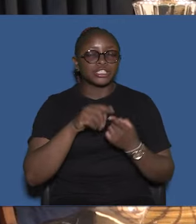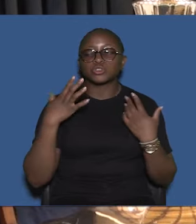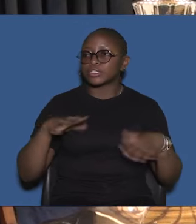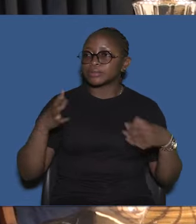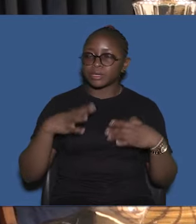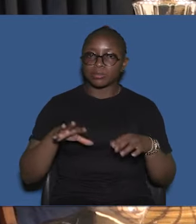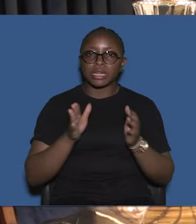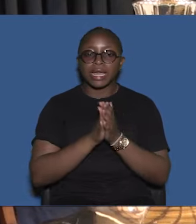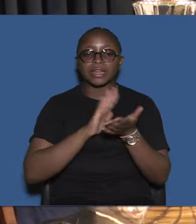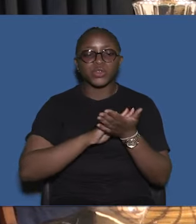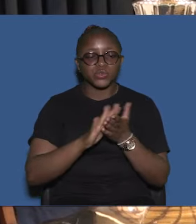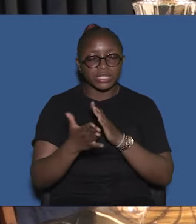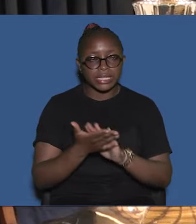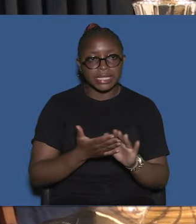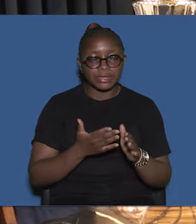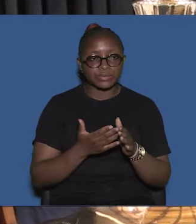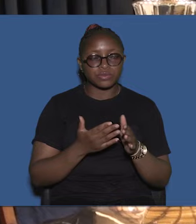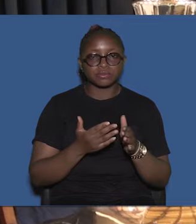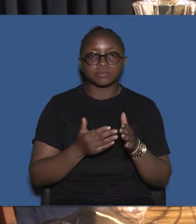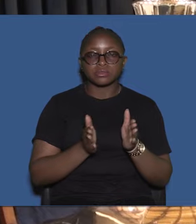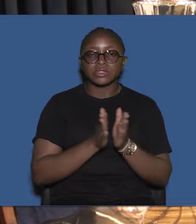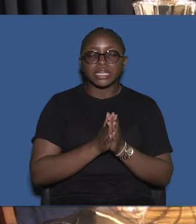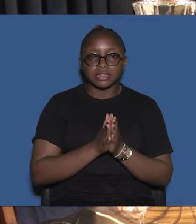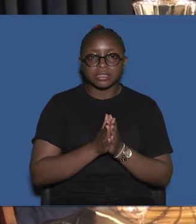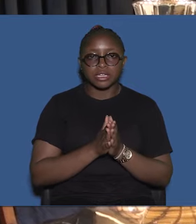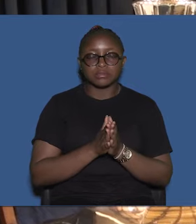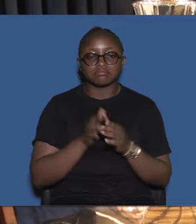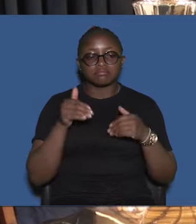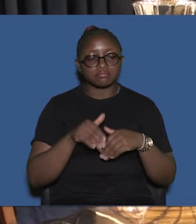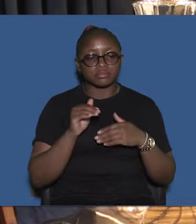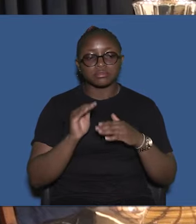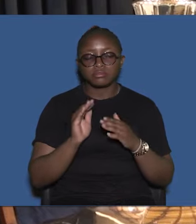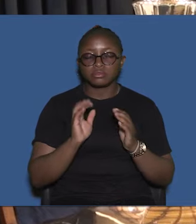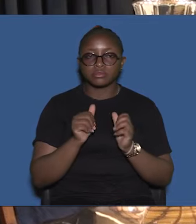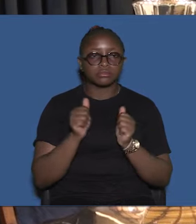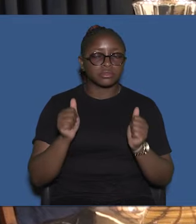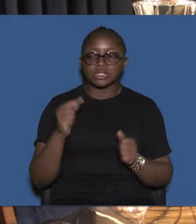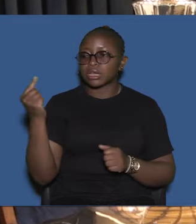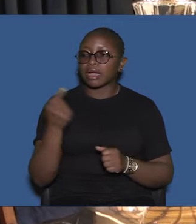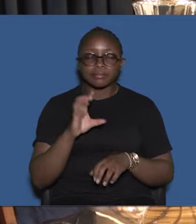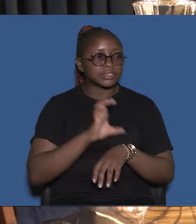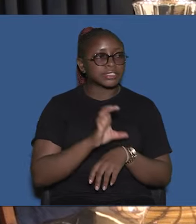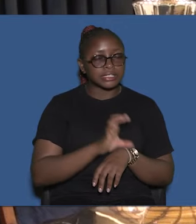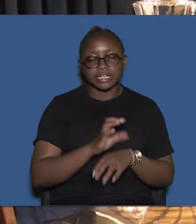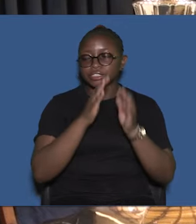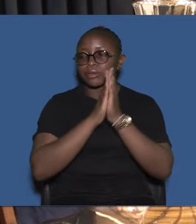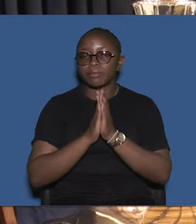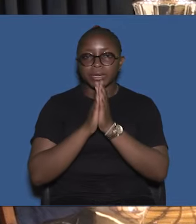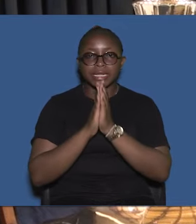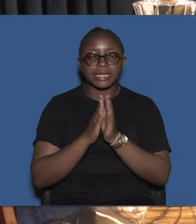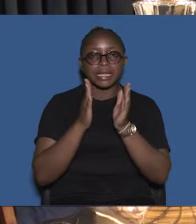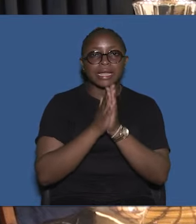forgiving and be so committed, you know, coming to church and praying and